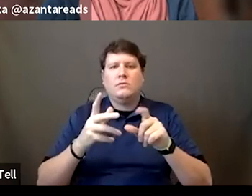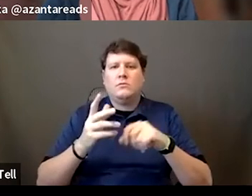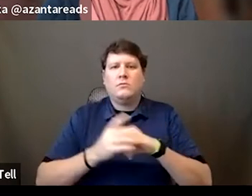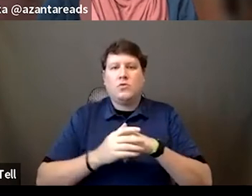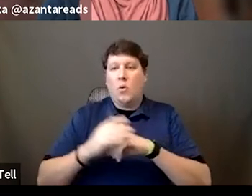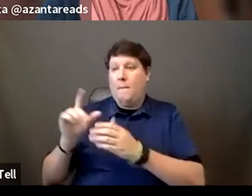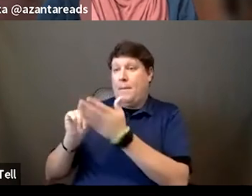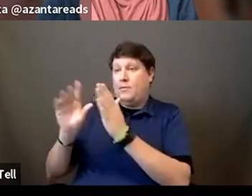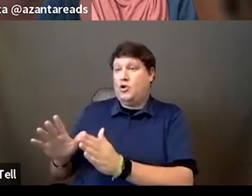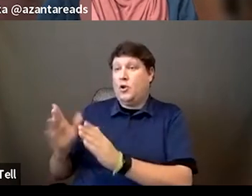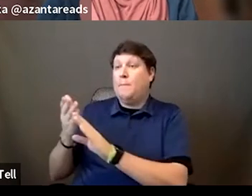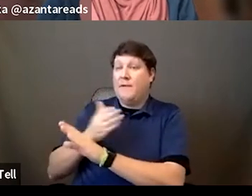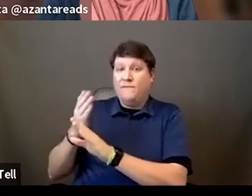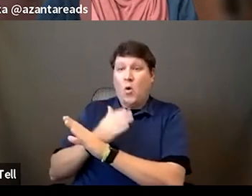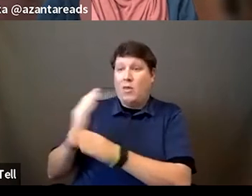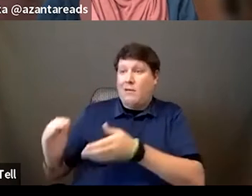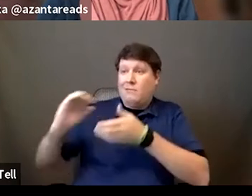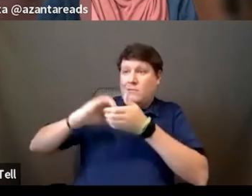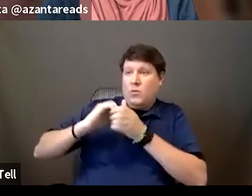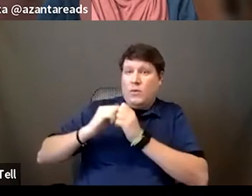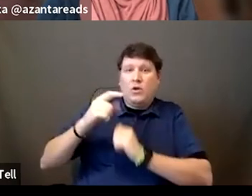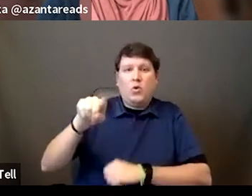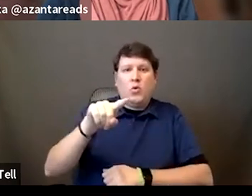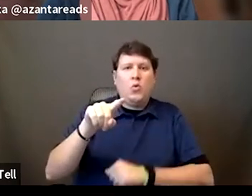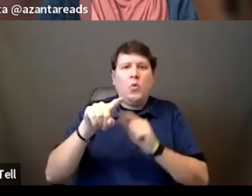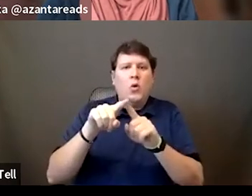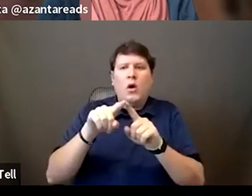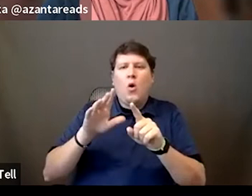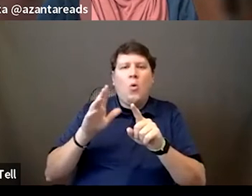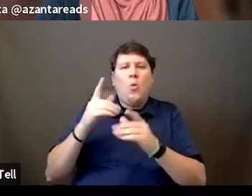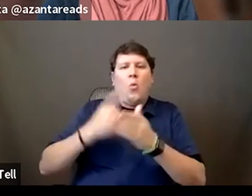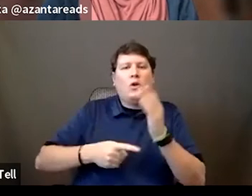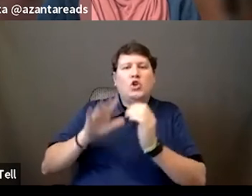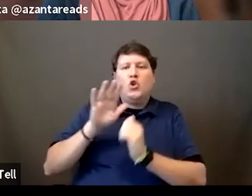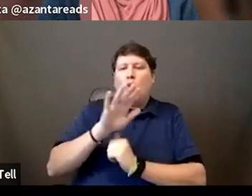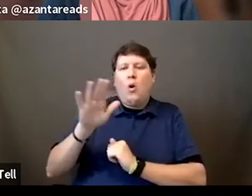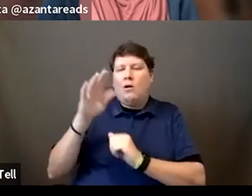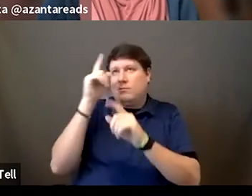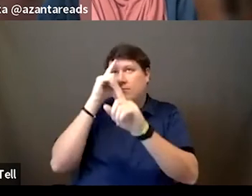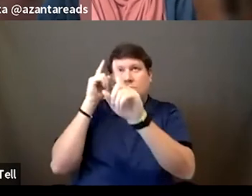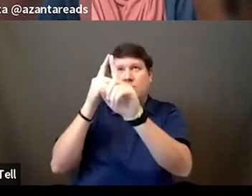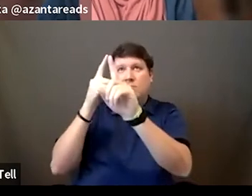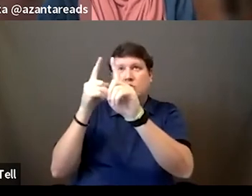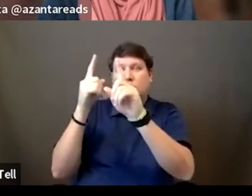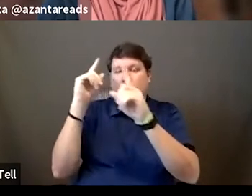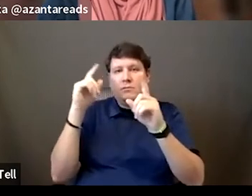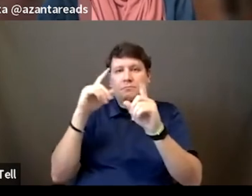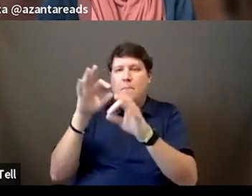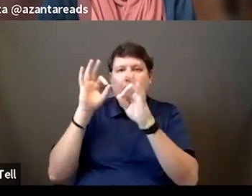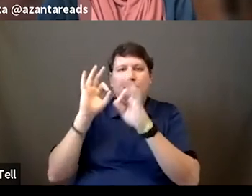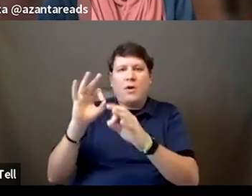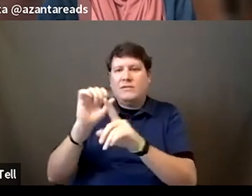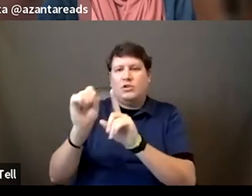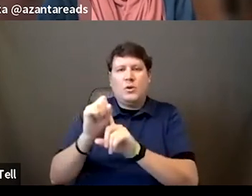knew before they started working with you? Was it like, do you have a sort of an ideal relationship in your mind that perhaps is not happening right now or